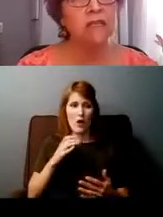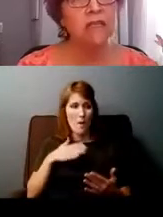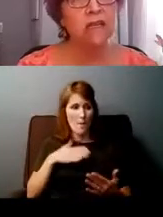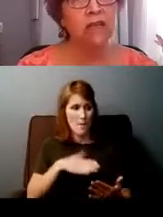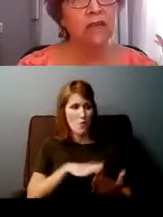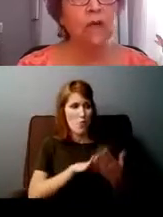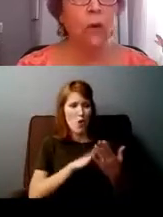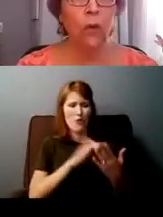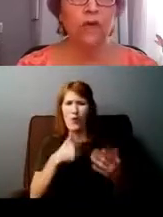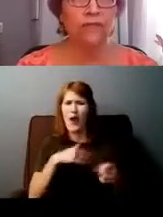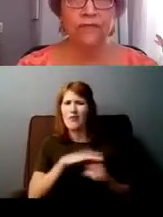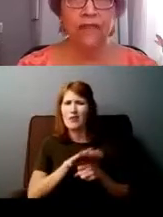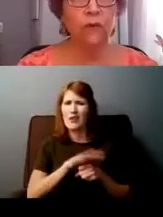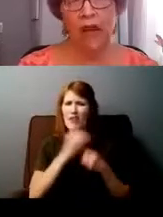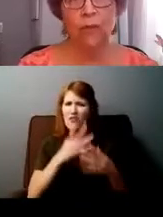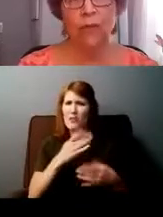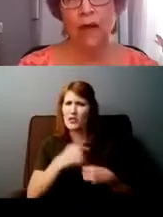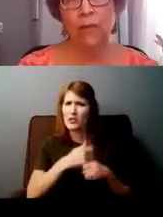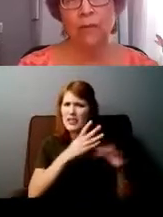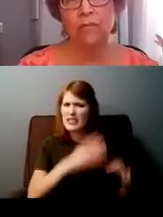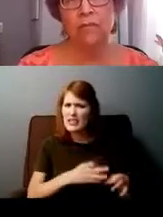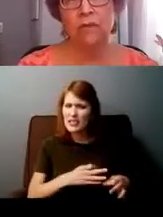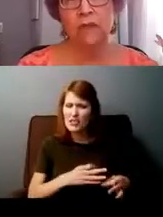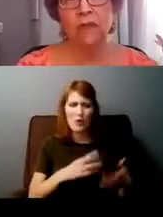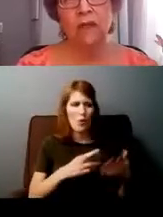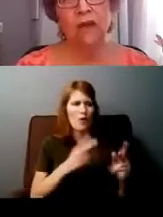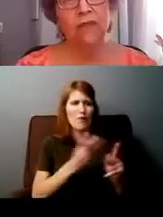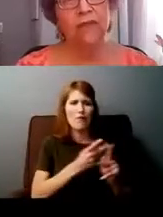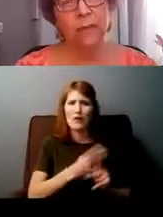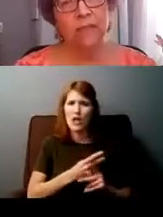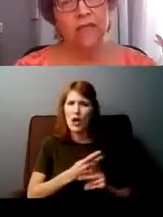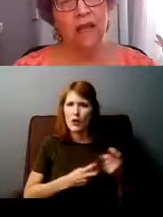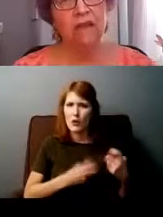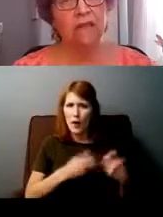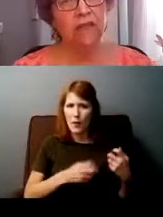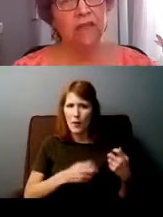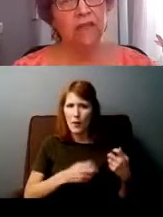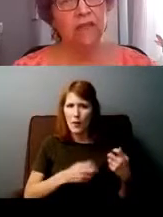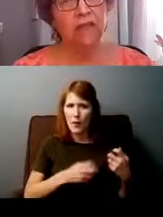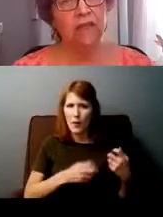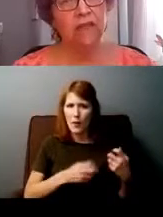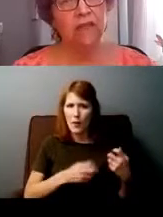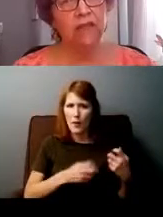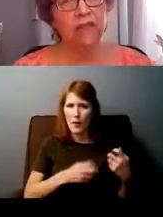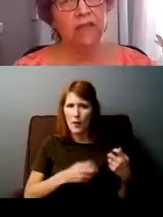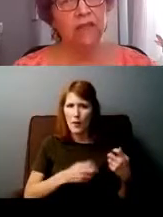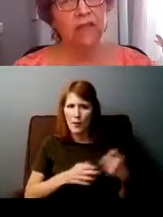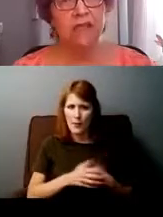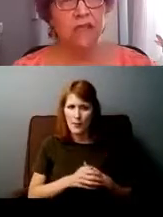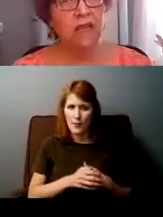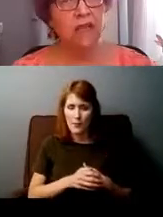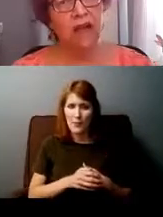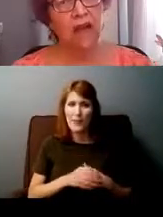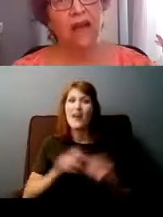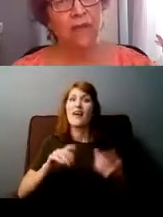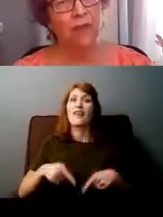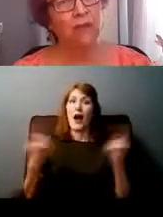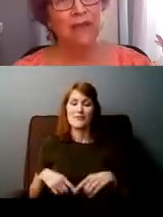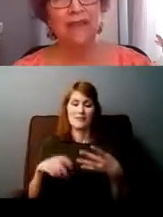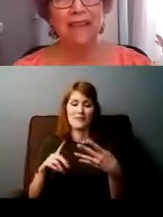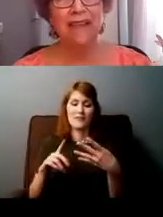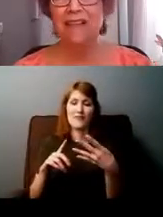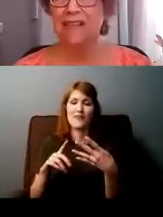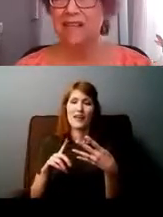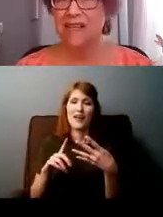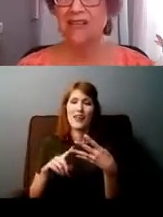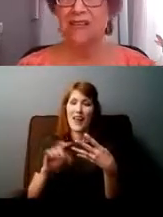make a decision or to figure out a problem. On the flip side, the S's and the I's